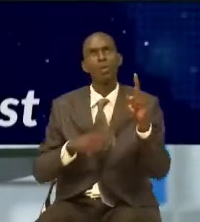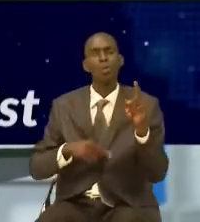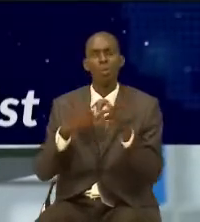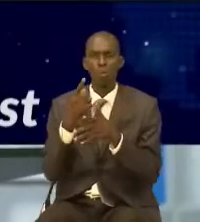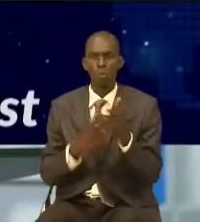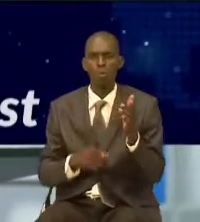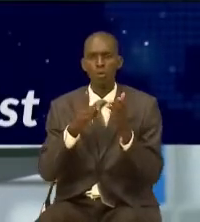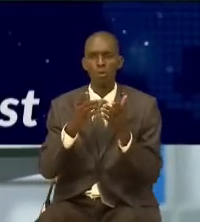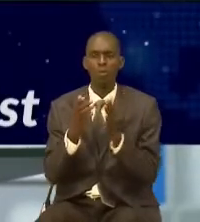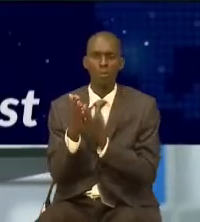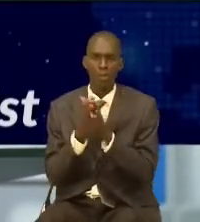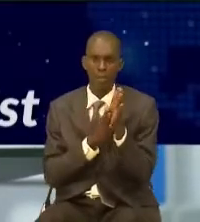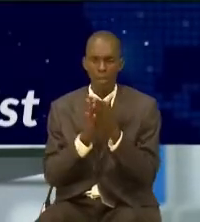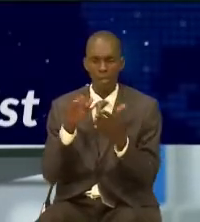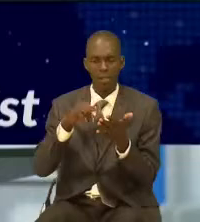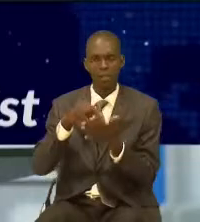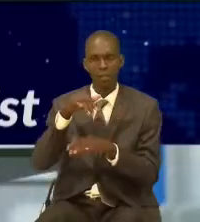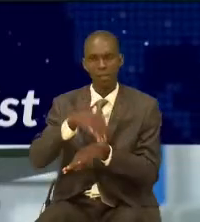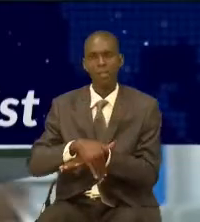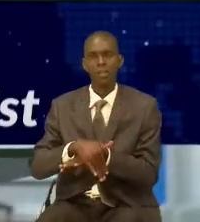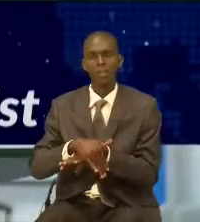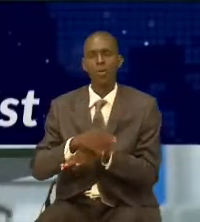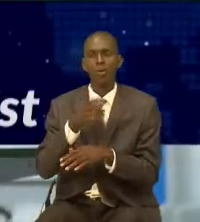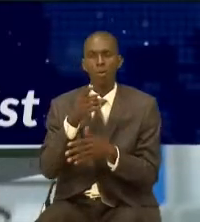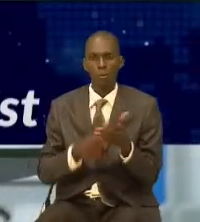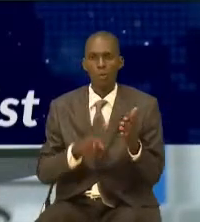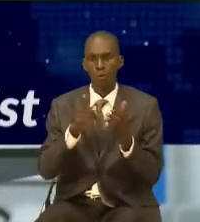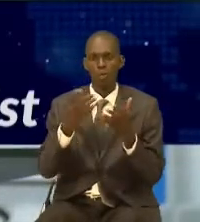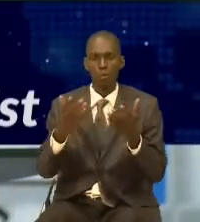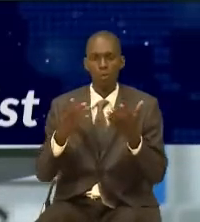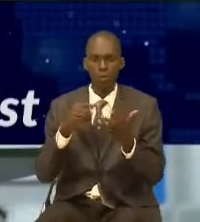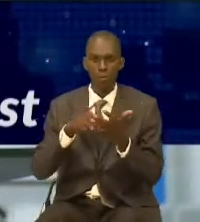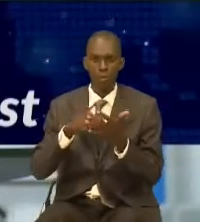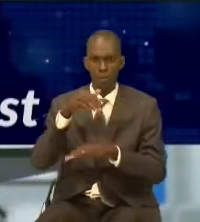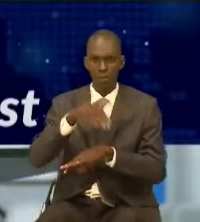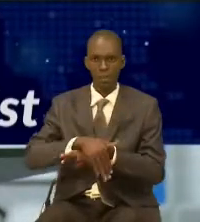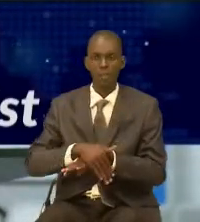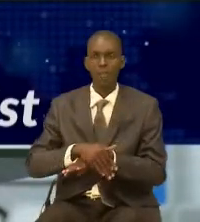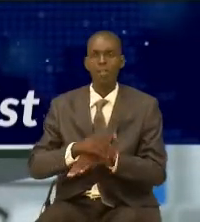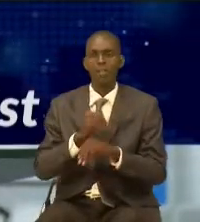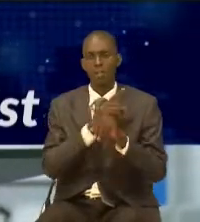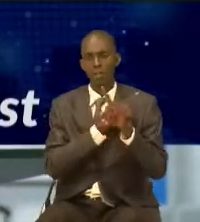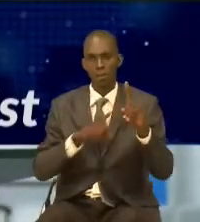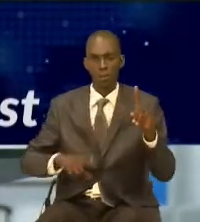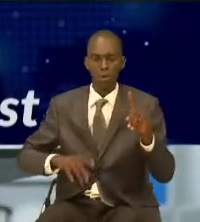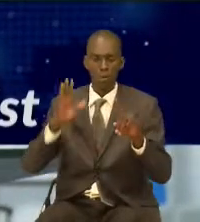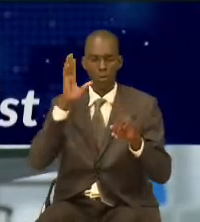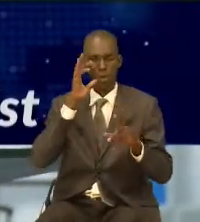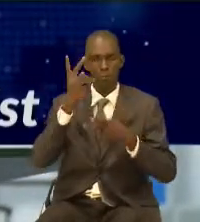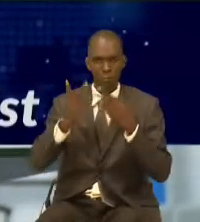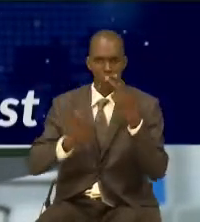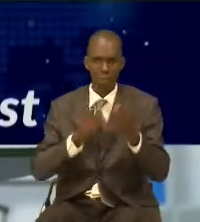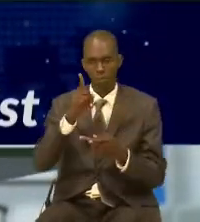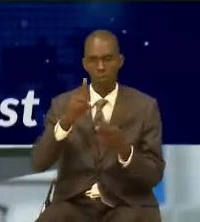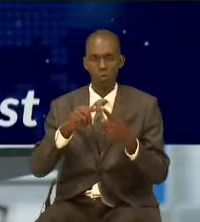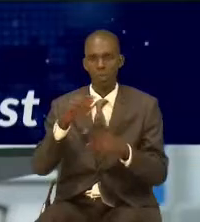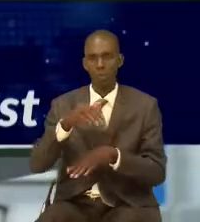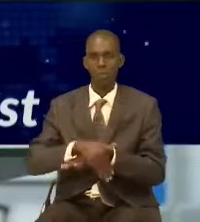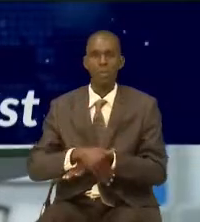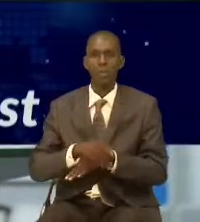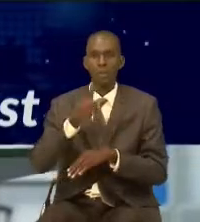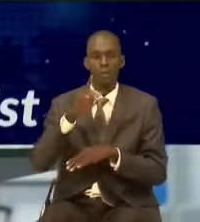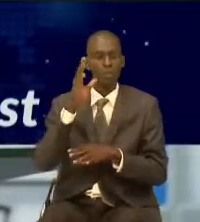divine solution administration and you will be a particular you'll receive your